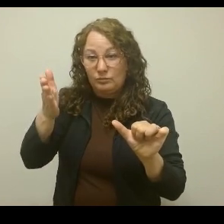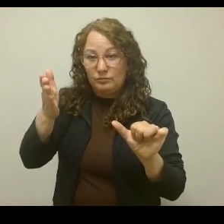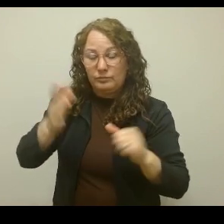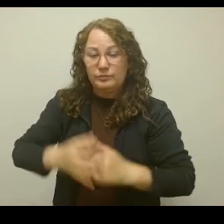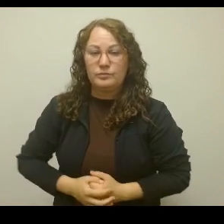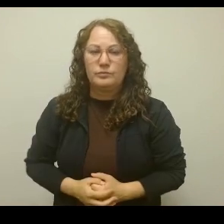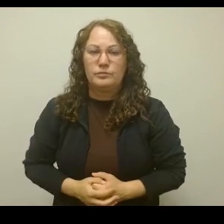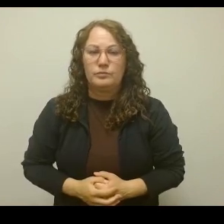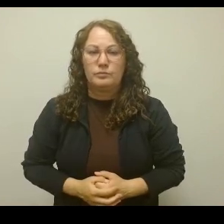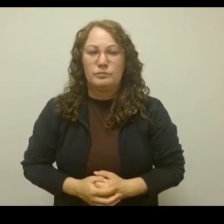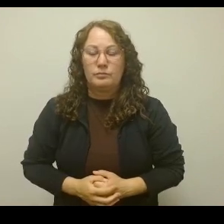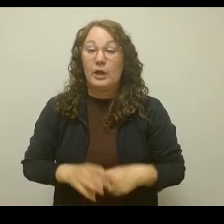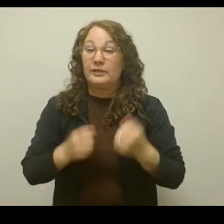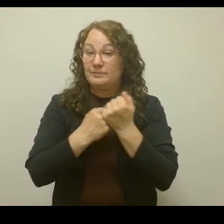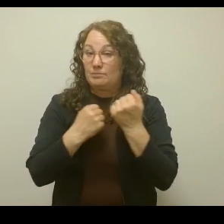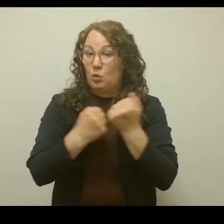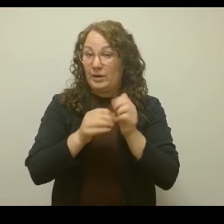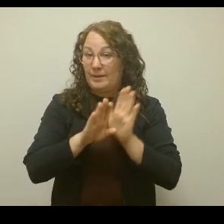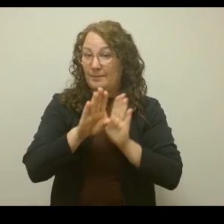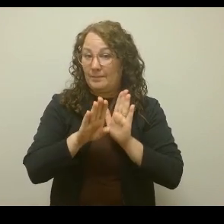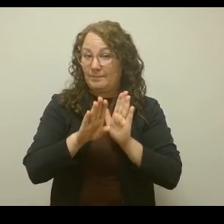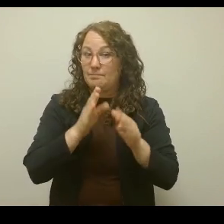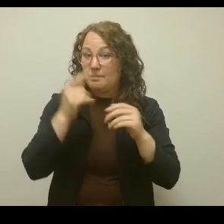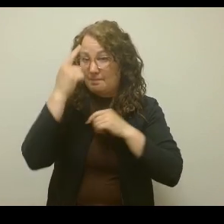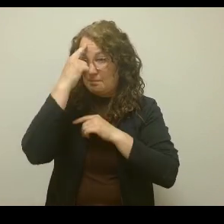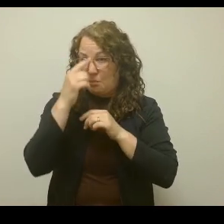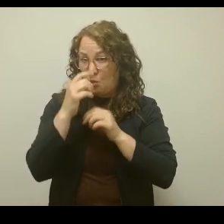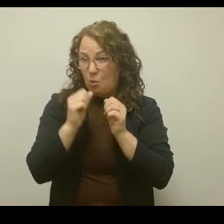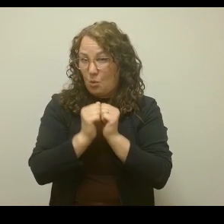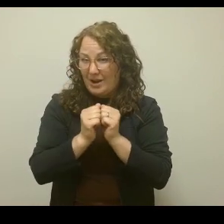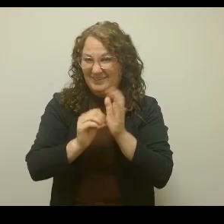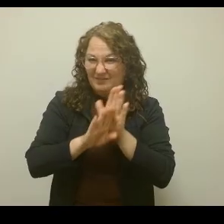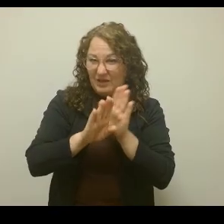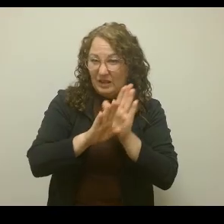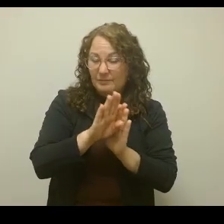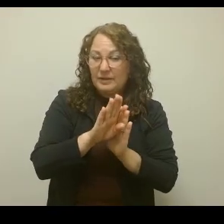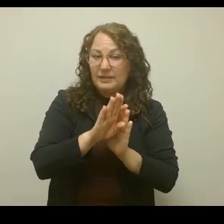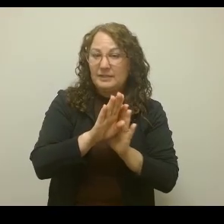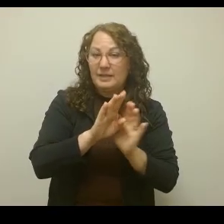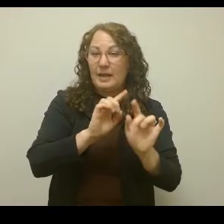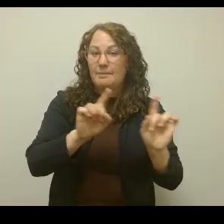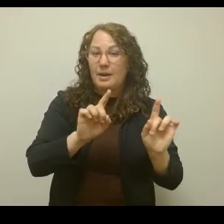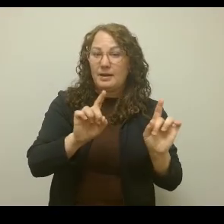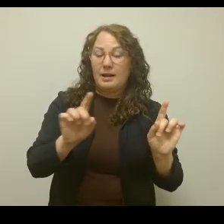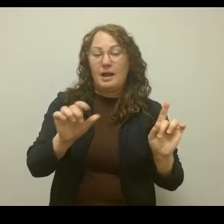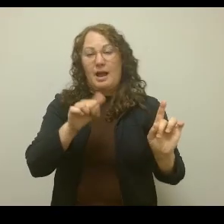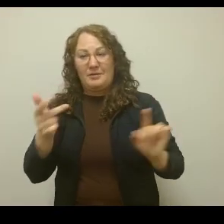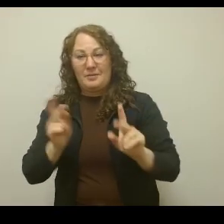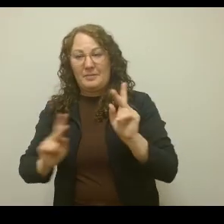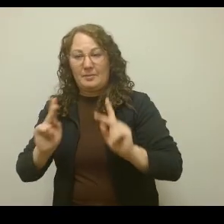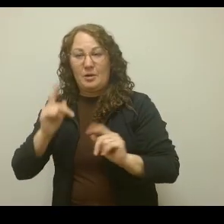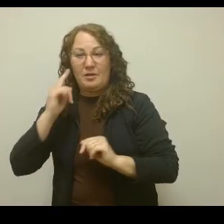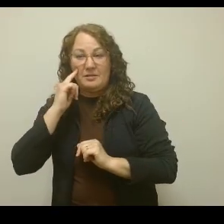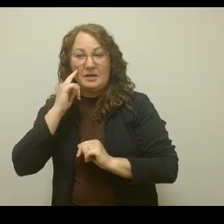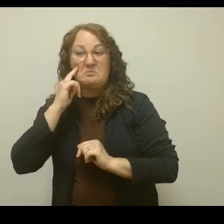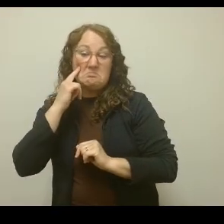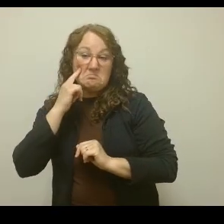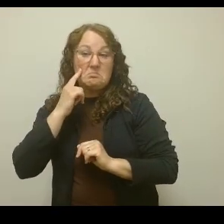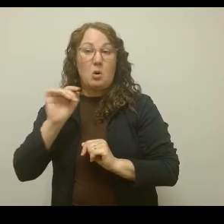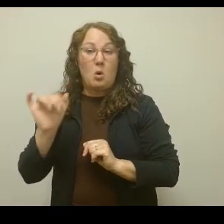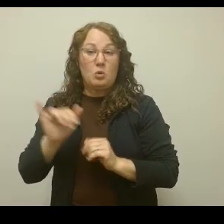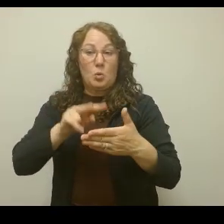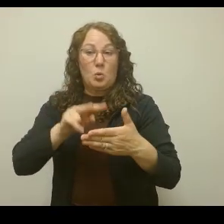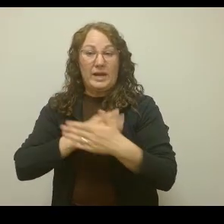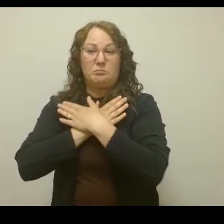Besides supporting brain development, it's not most people's first idea of relaxation technique,